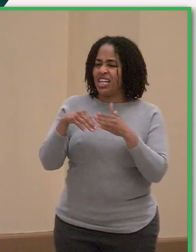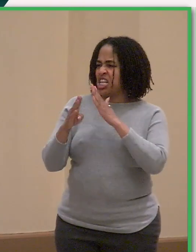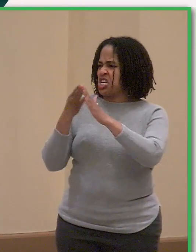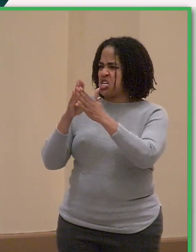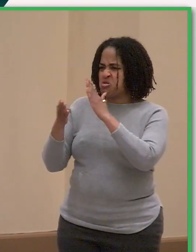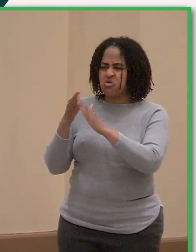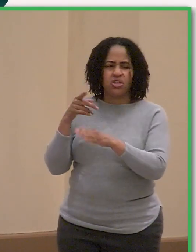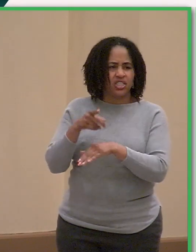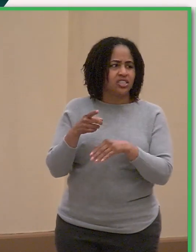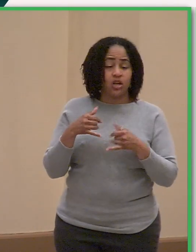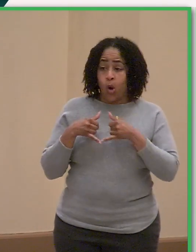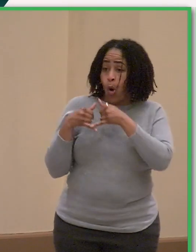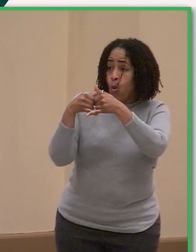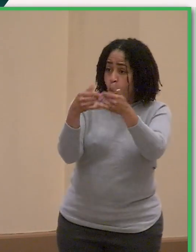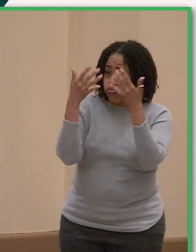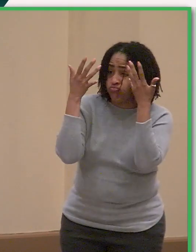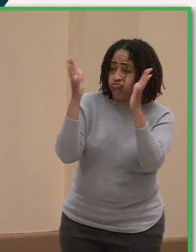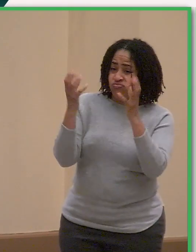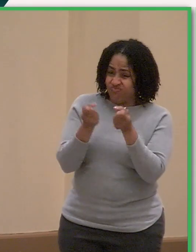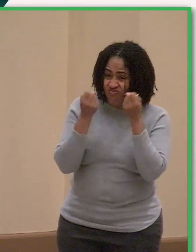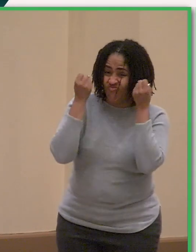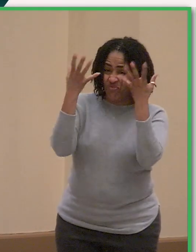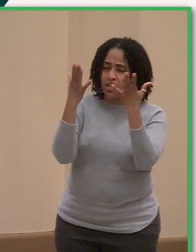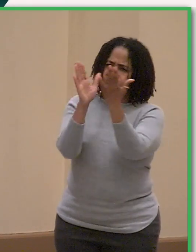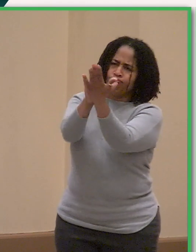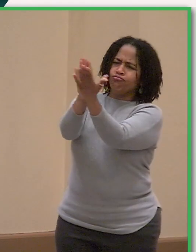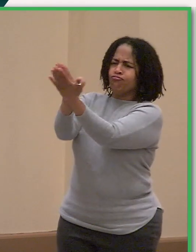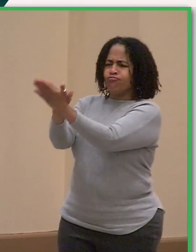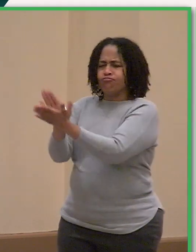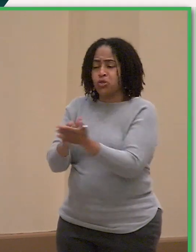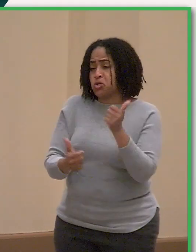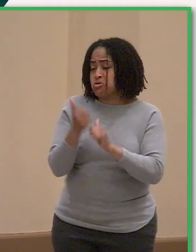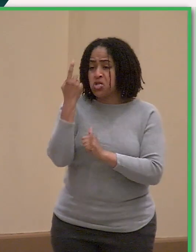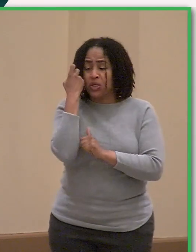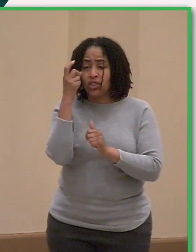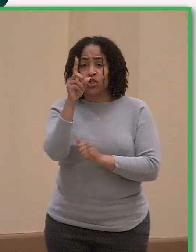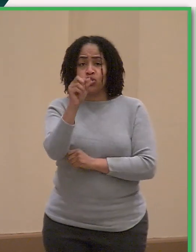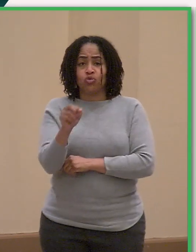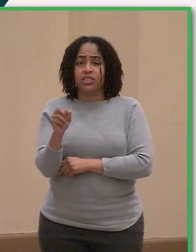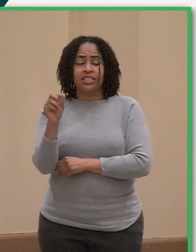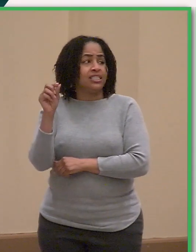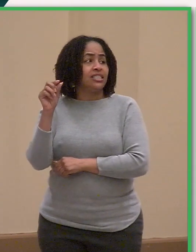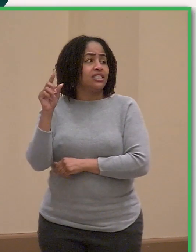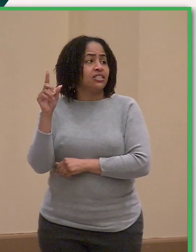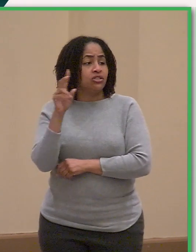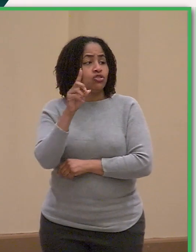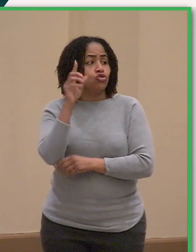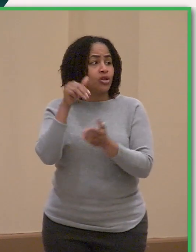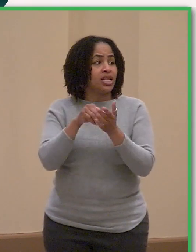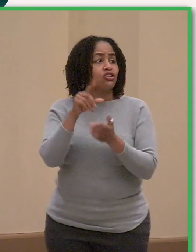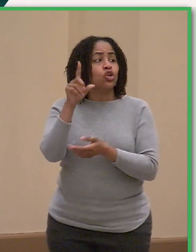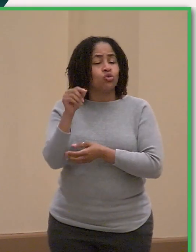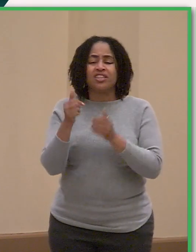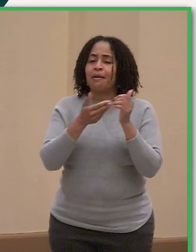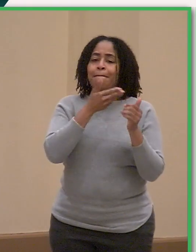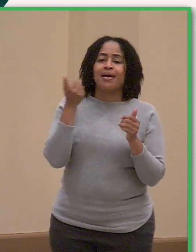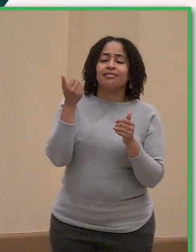been awarded numerous accolades, most recently in 2022, the Best Community